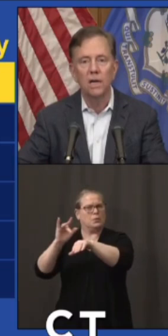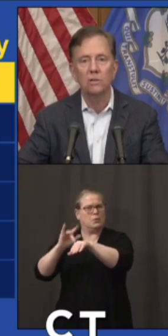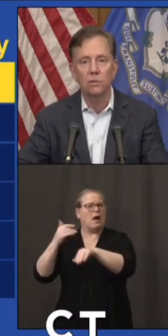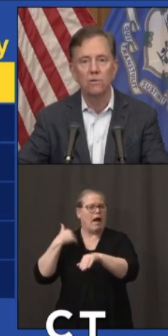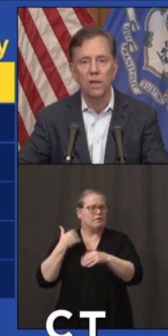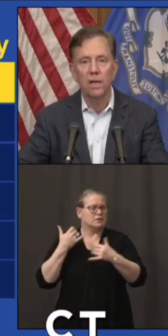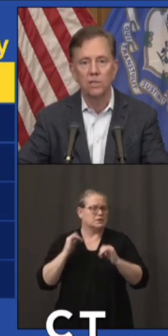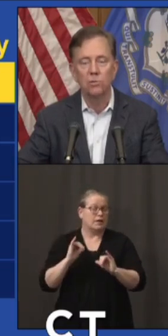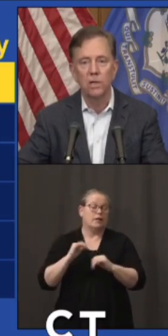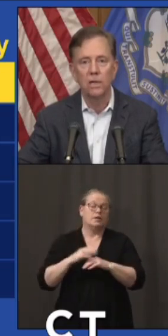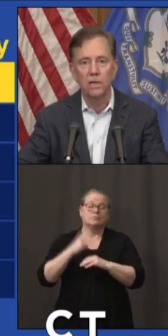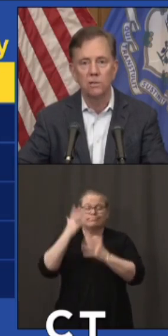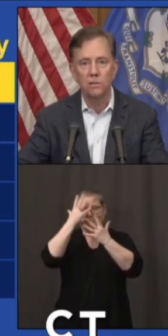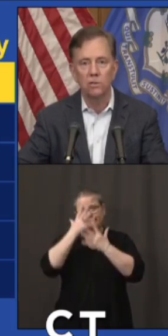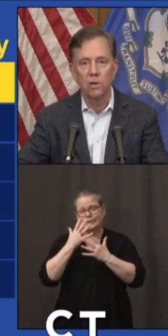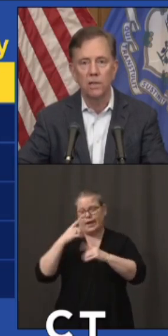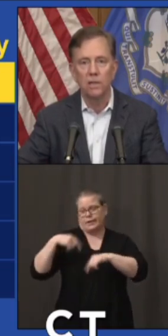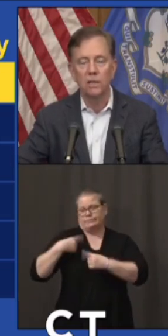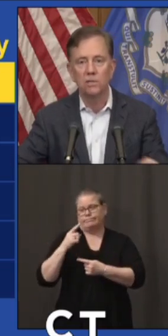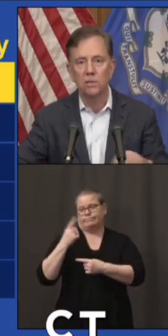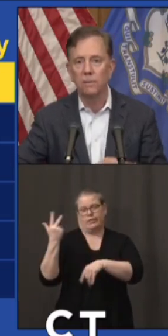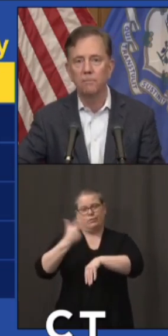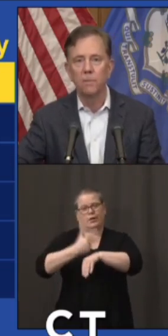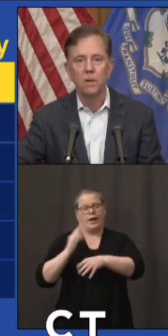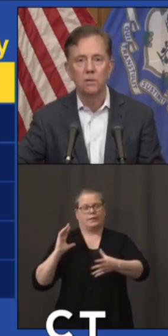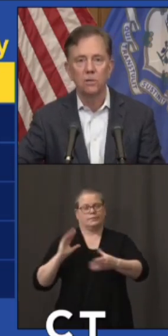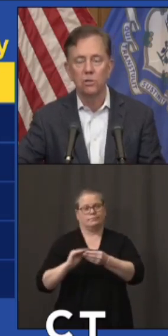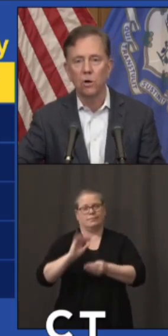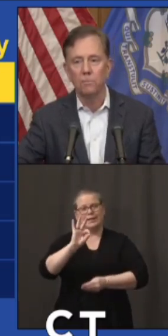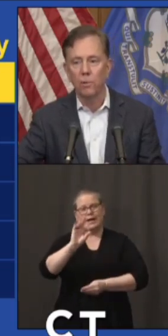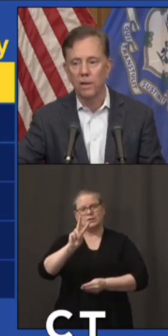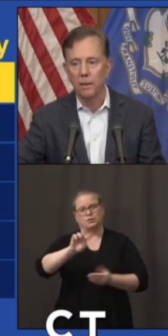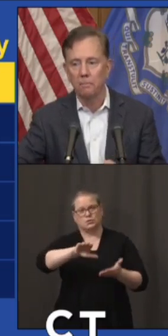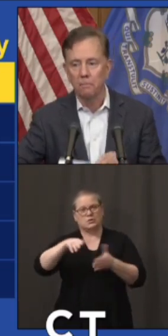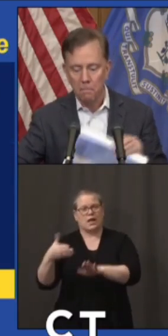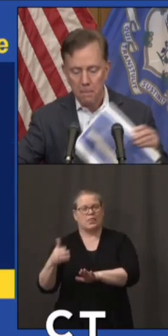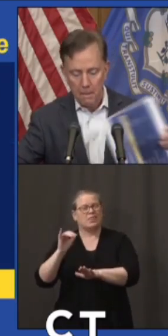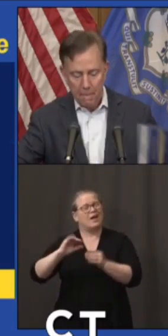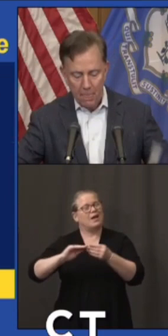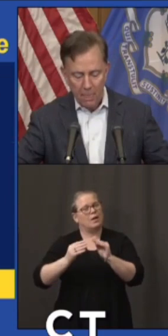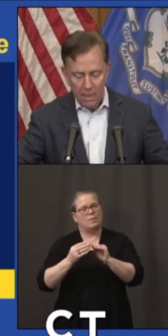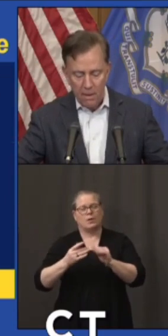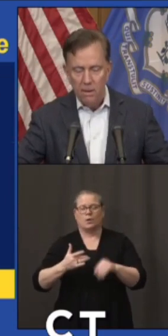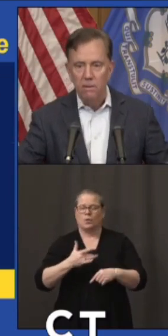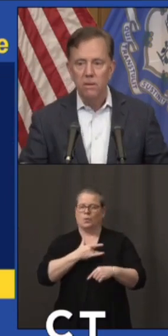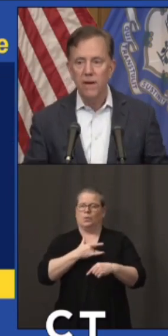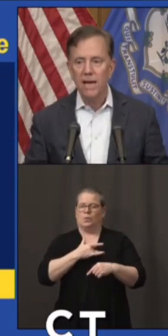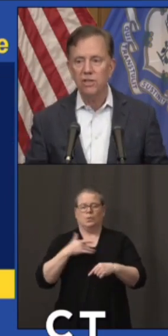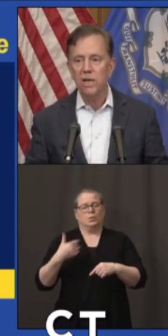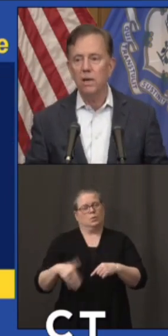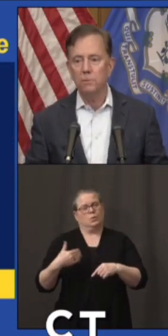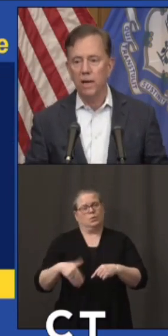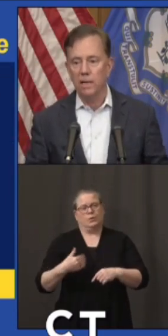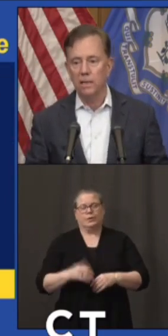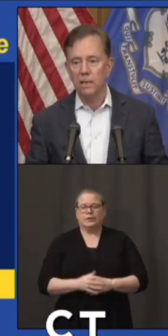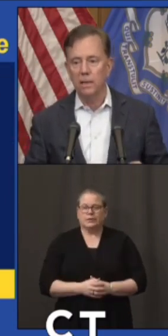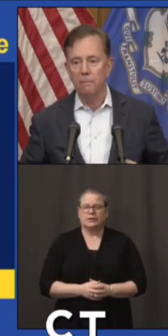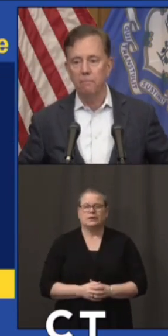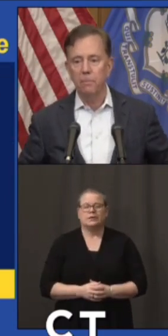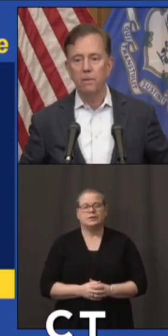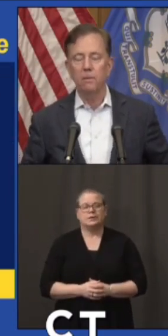92 deaths over the last 3 days, a trend that is just heartbreaking. The vaccine